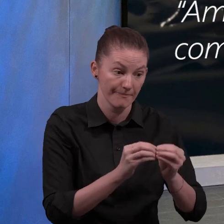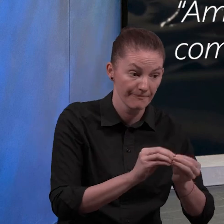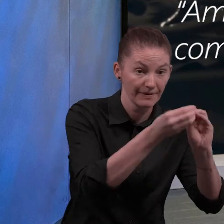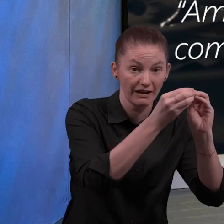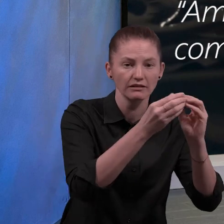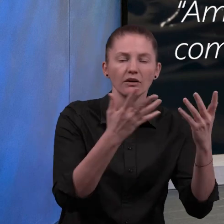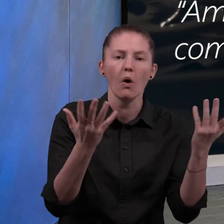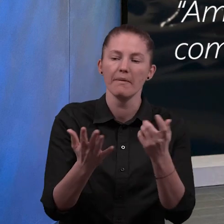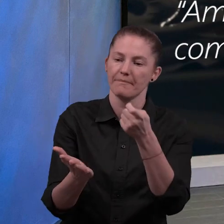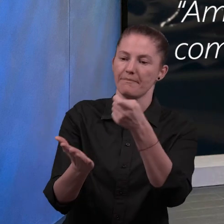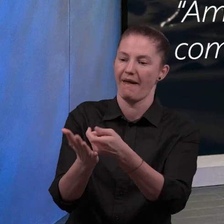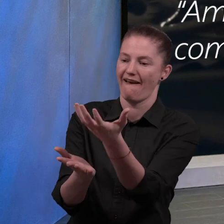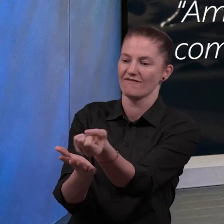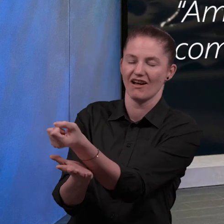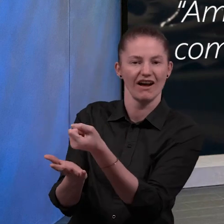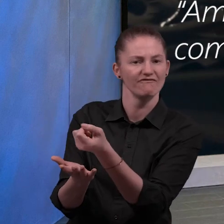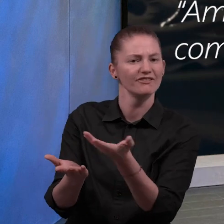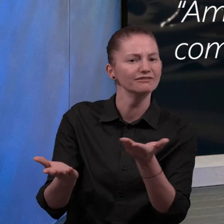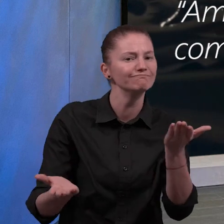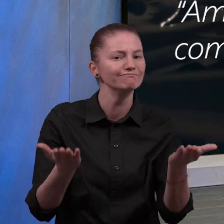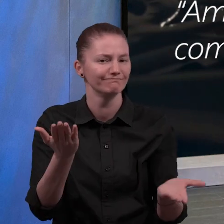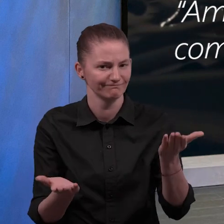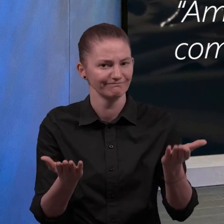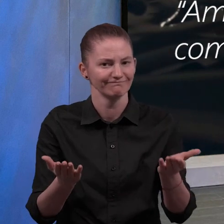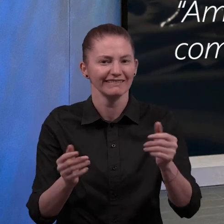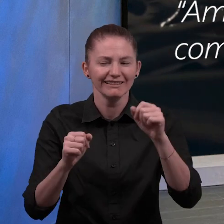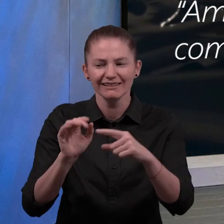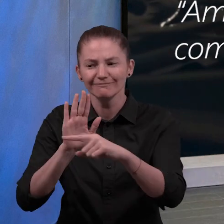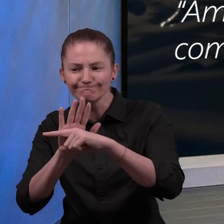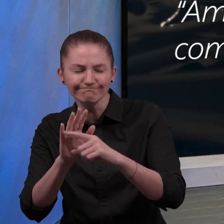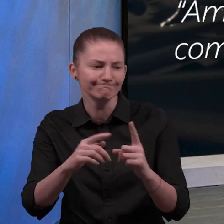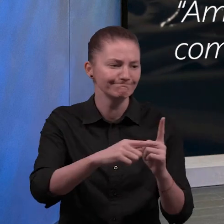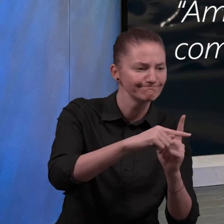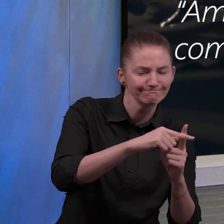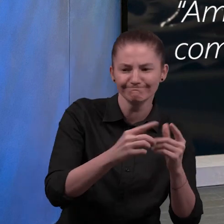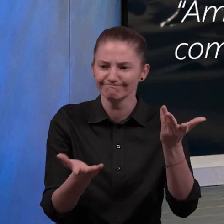into just a very basic app. So the first thing I'm going to do is test it out. To test out an app, I can click on the play button. I can